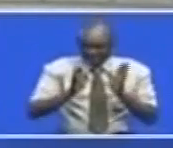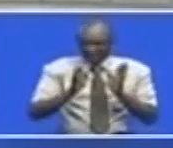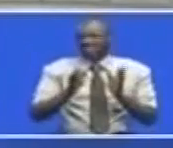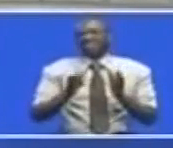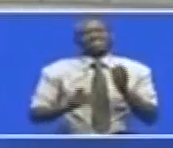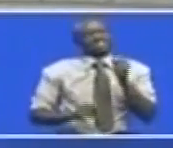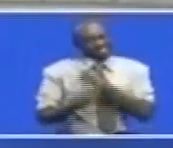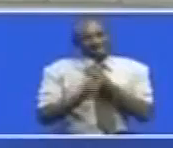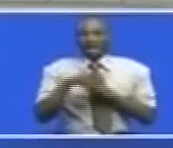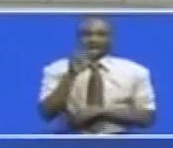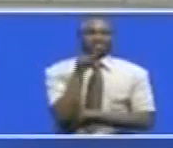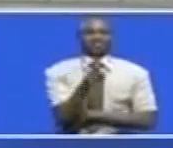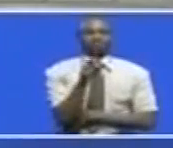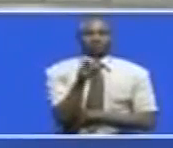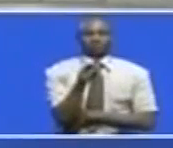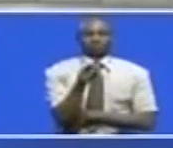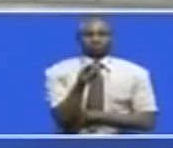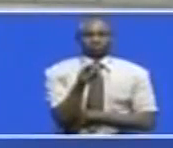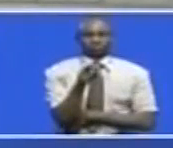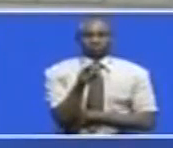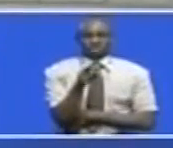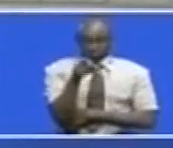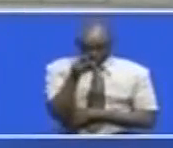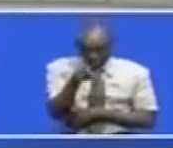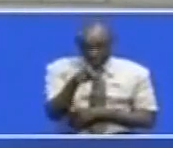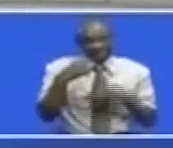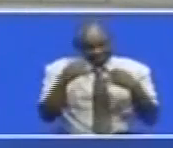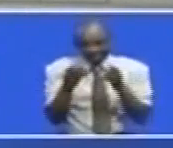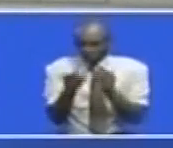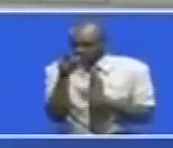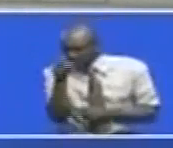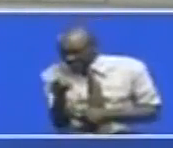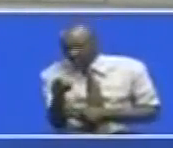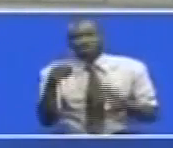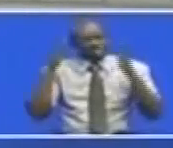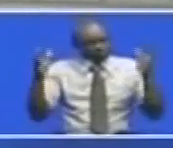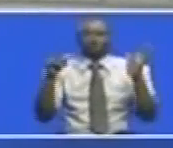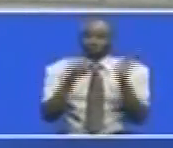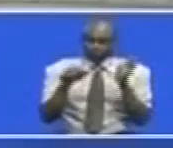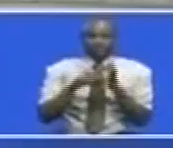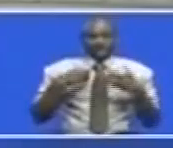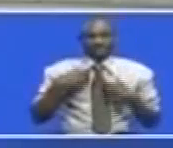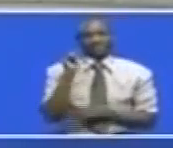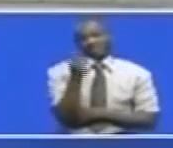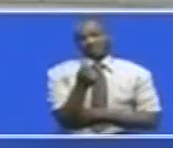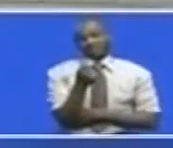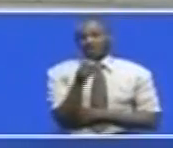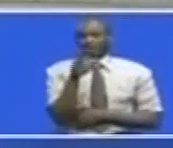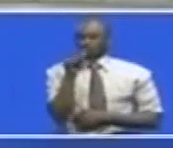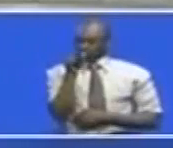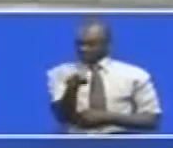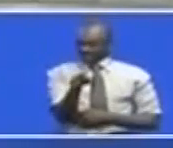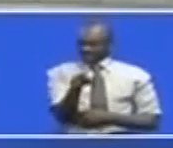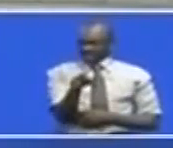and you will see when the first lady is out there trying to solve this huge problem that we have as a country. So